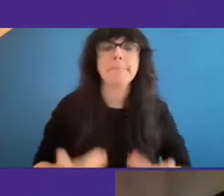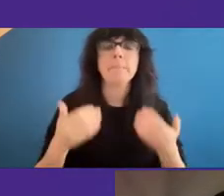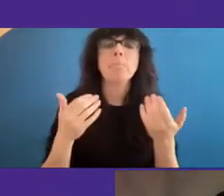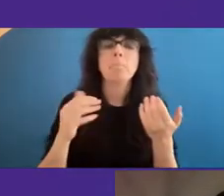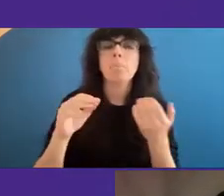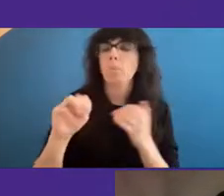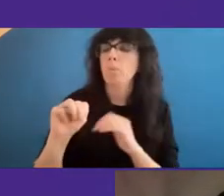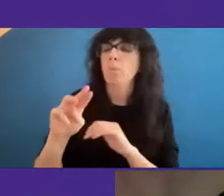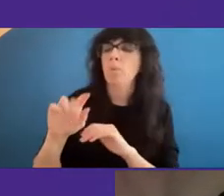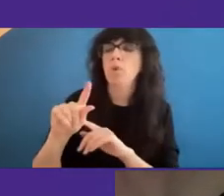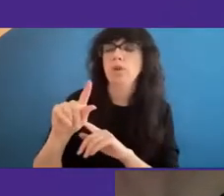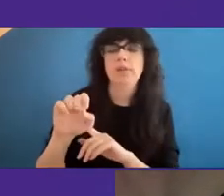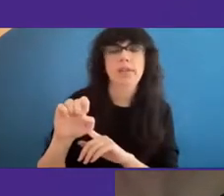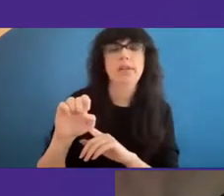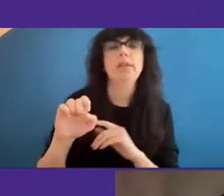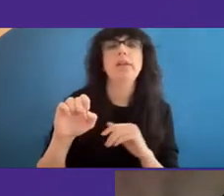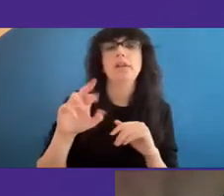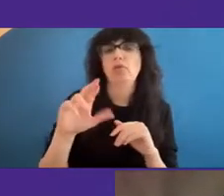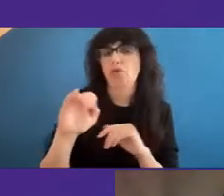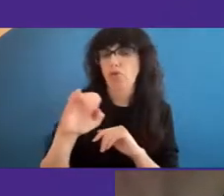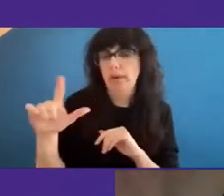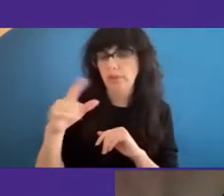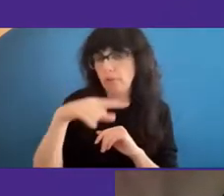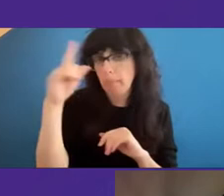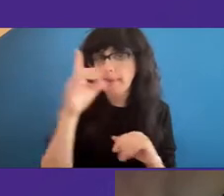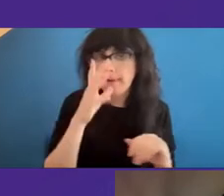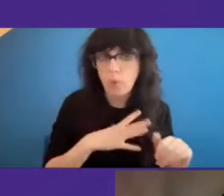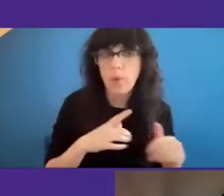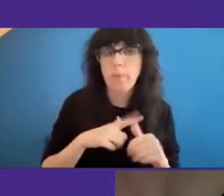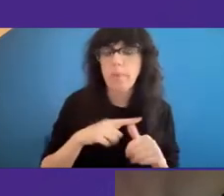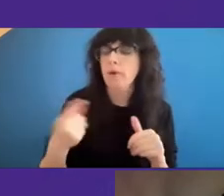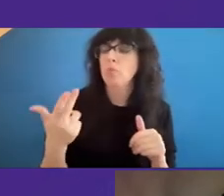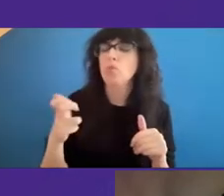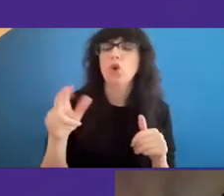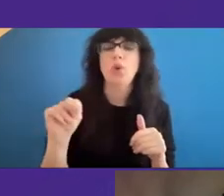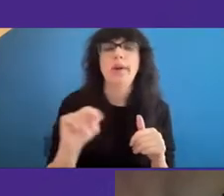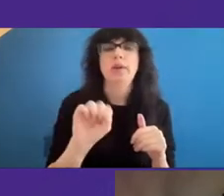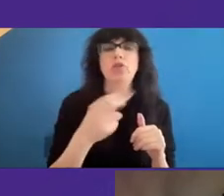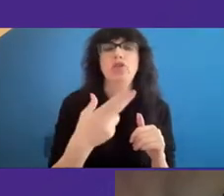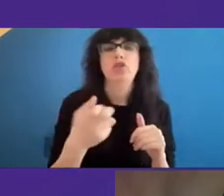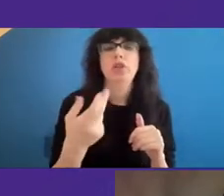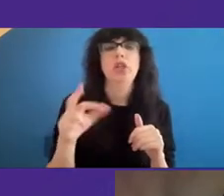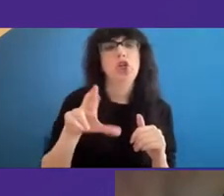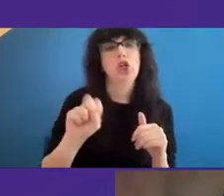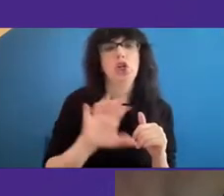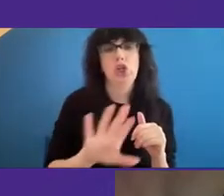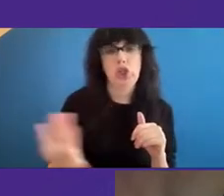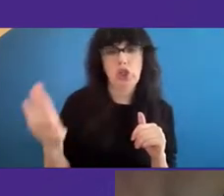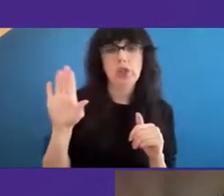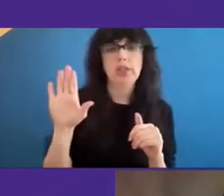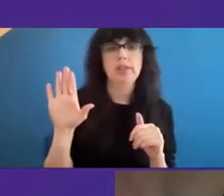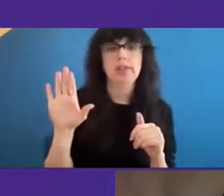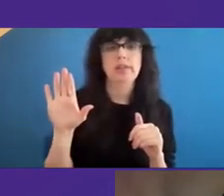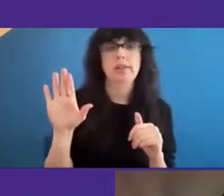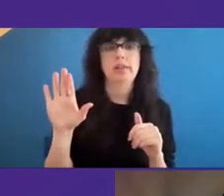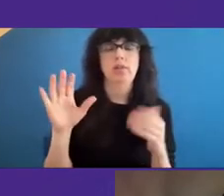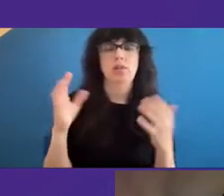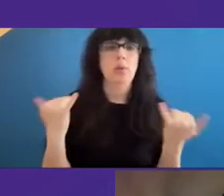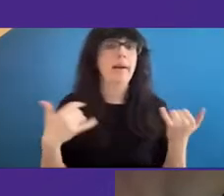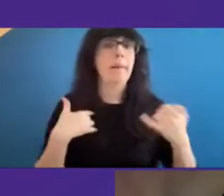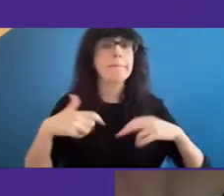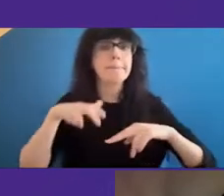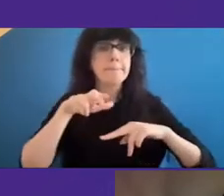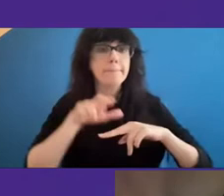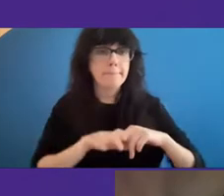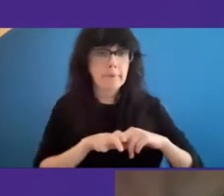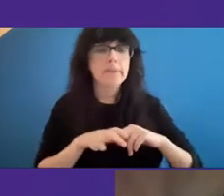Black woman. My pronouns are she, hers. I am seated here on